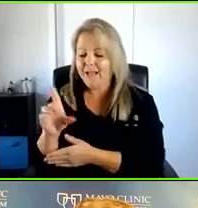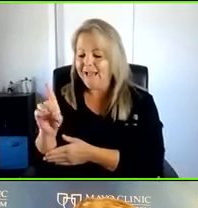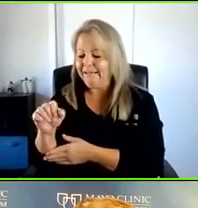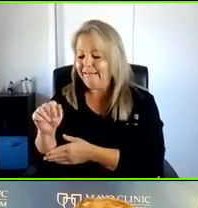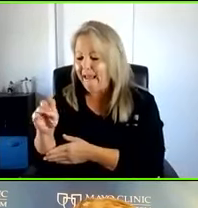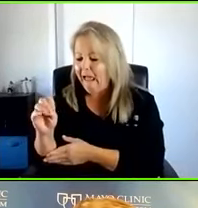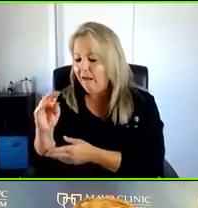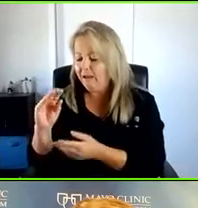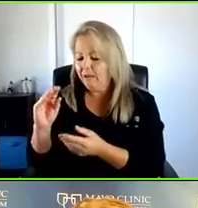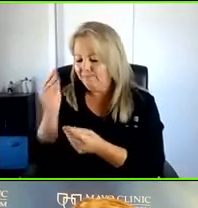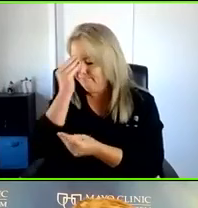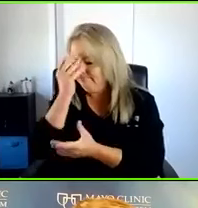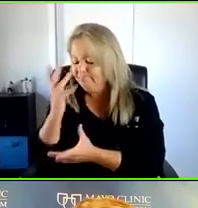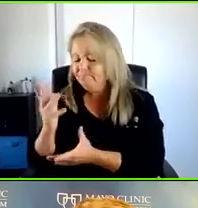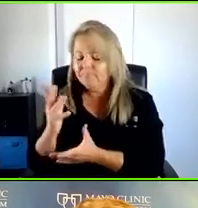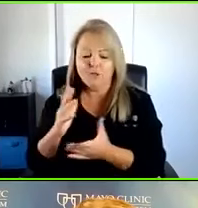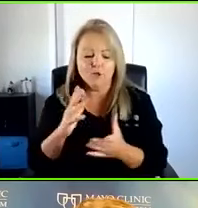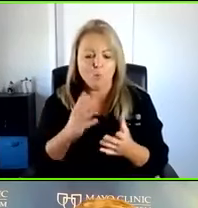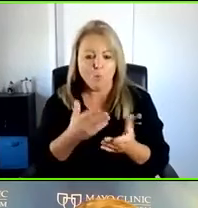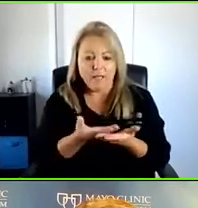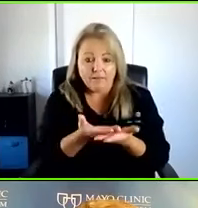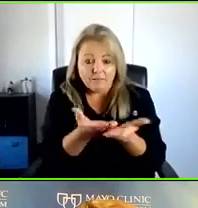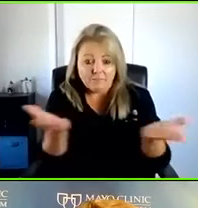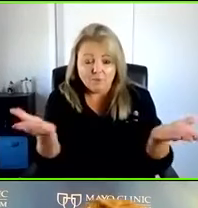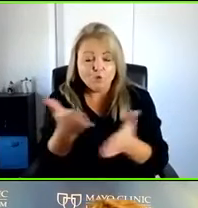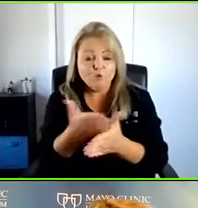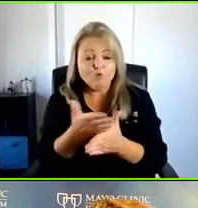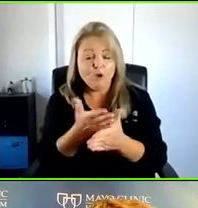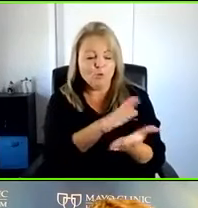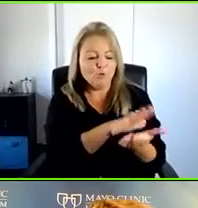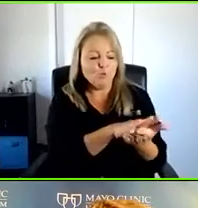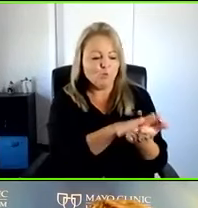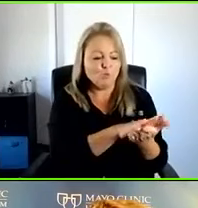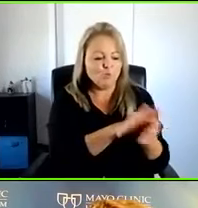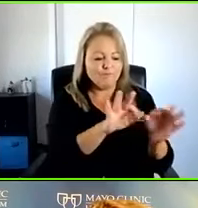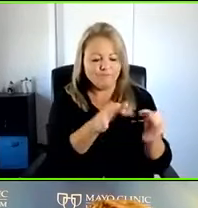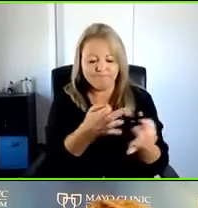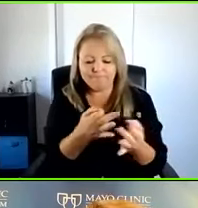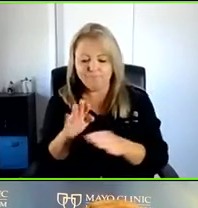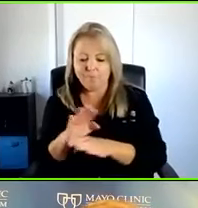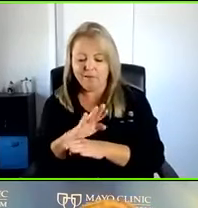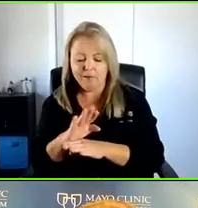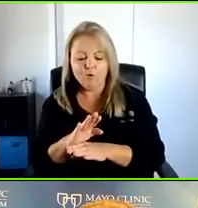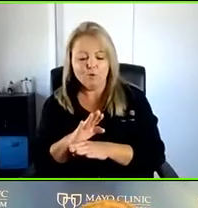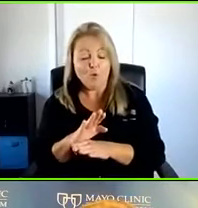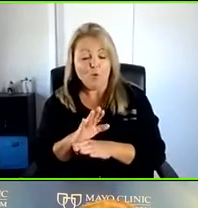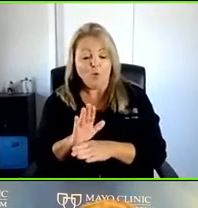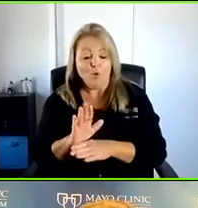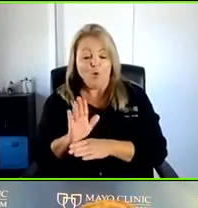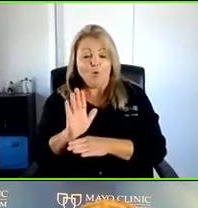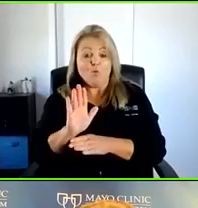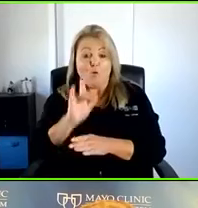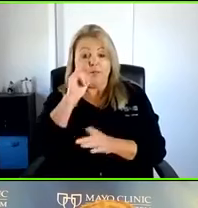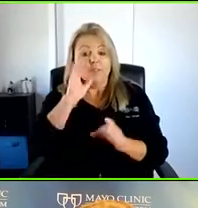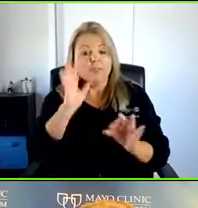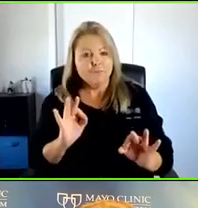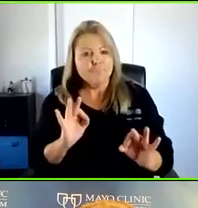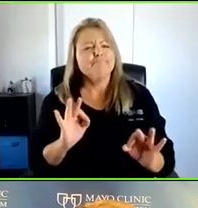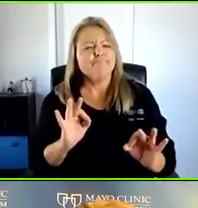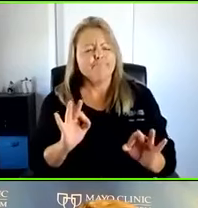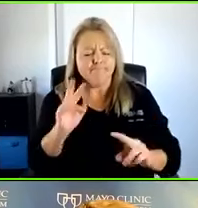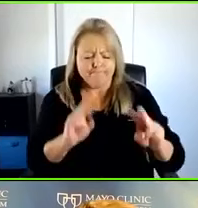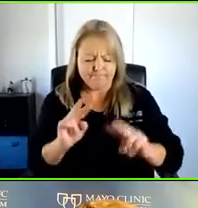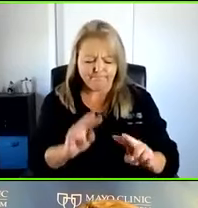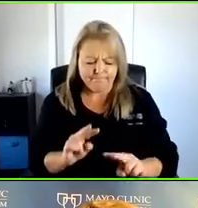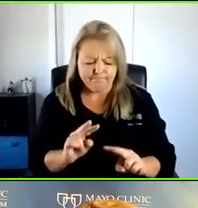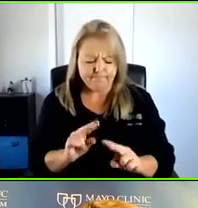to schools, parents, families, and businesses so that they can make those well-informed decisions about what is the right decision for them.